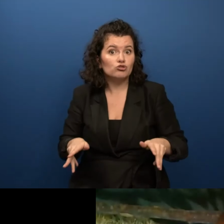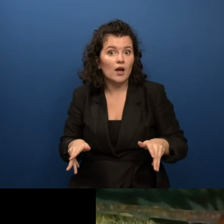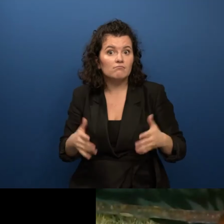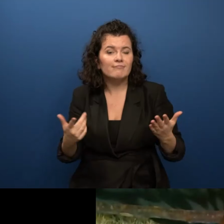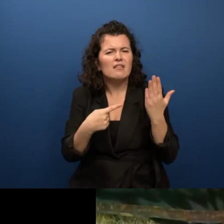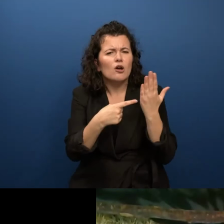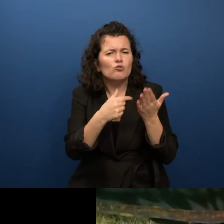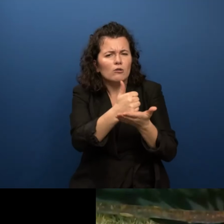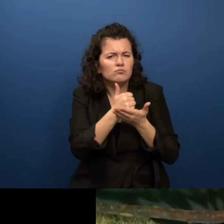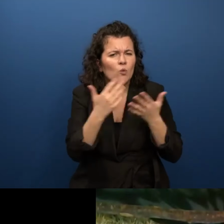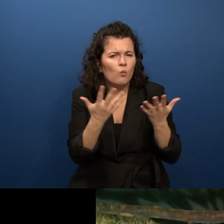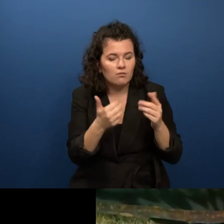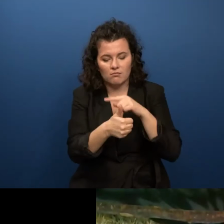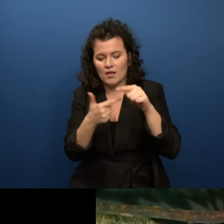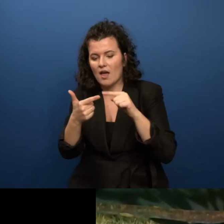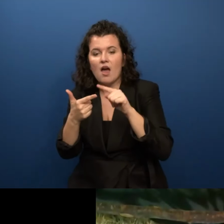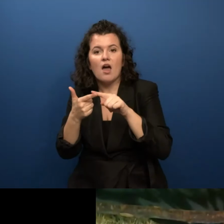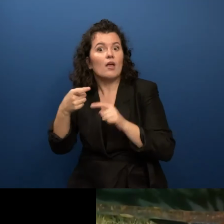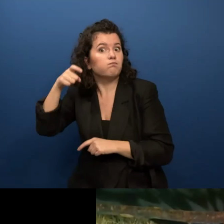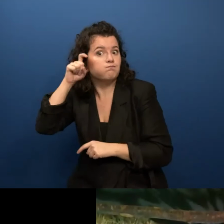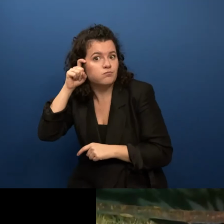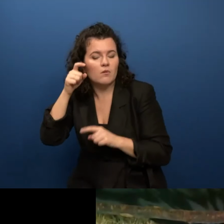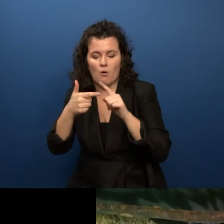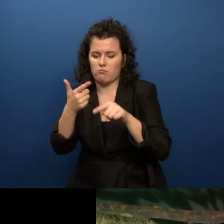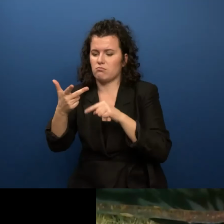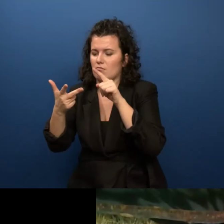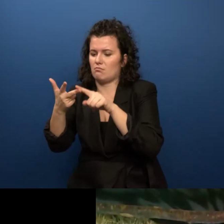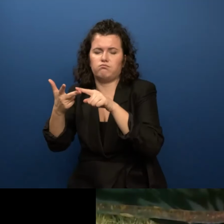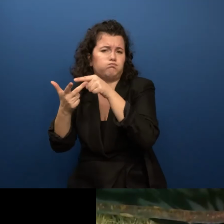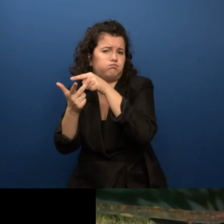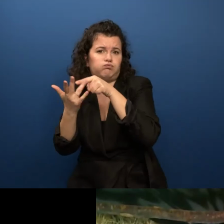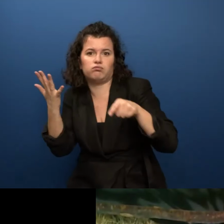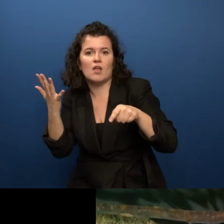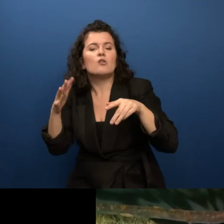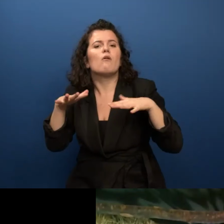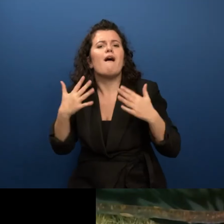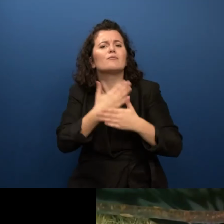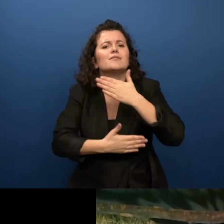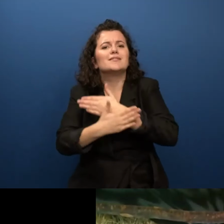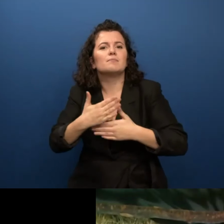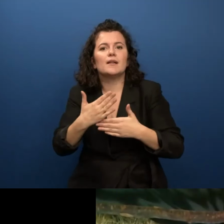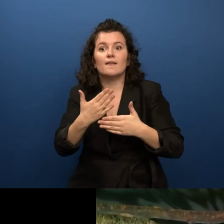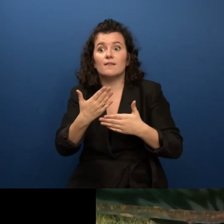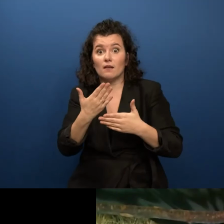hearing aids, things like that. What are the barriers to people accessing assistive technology?